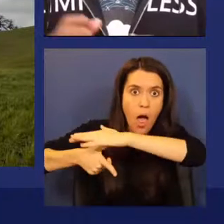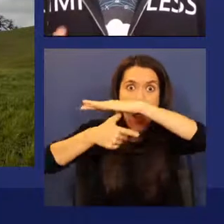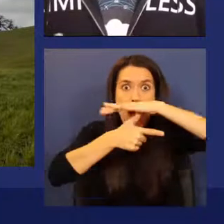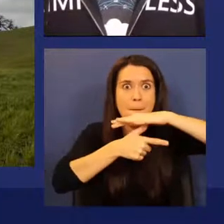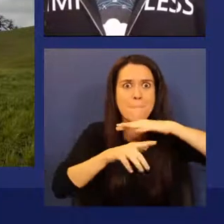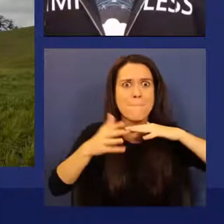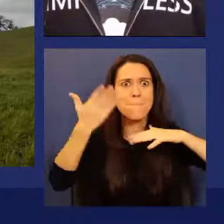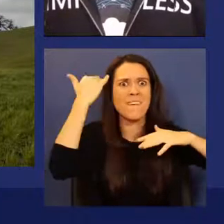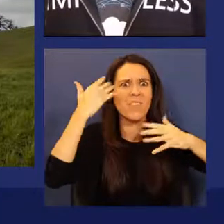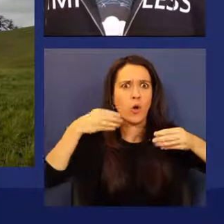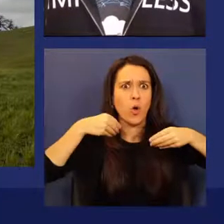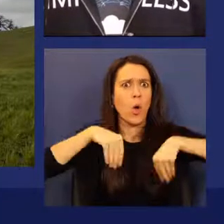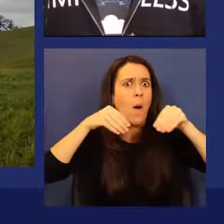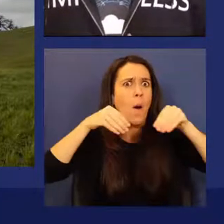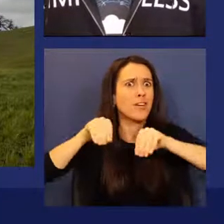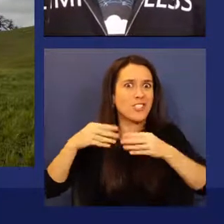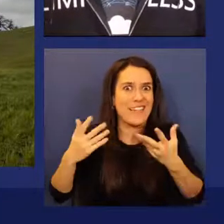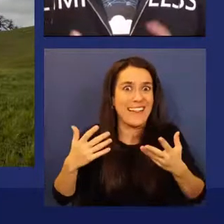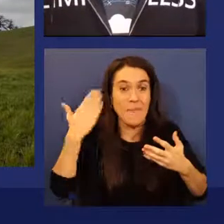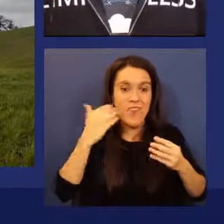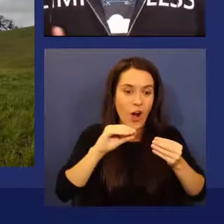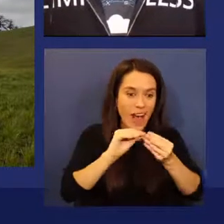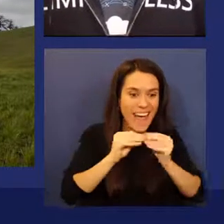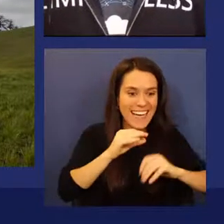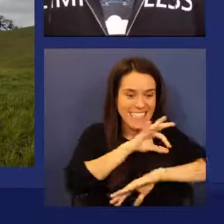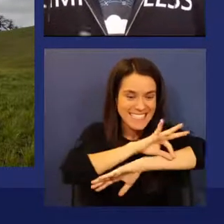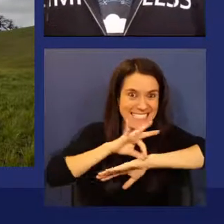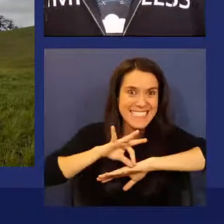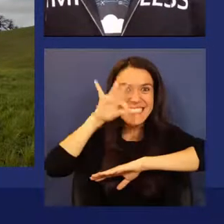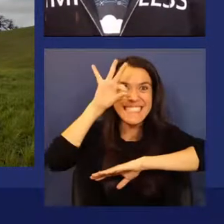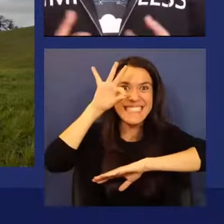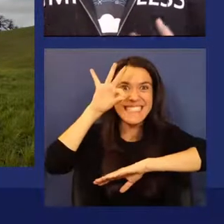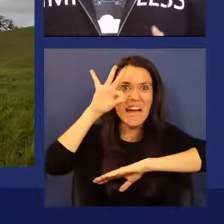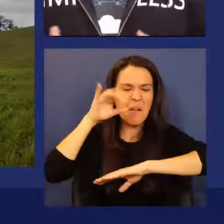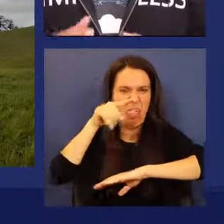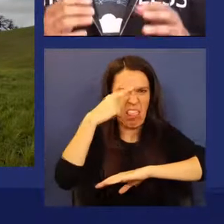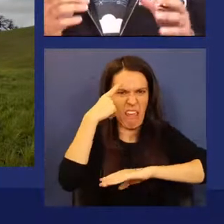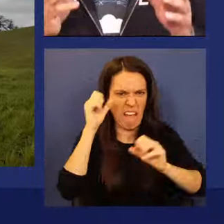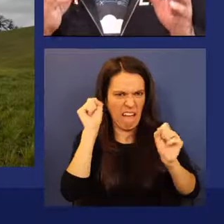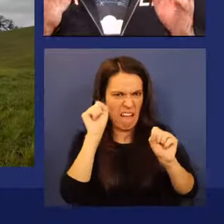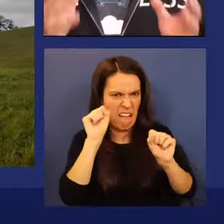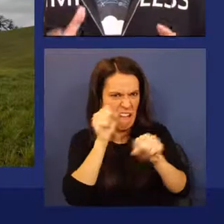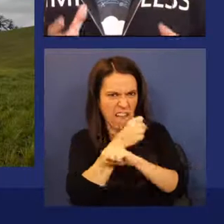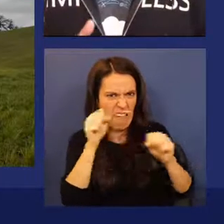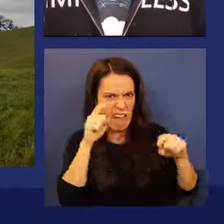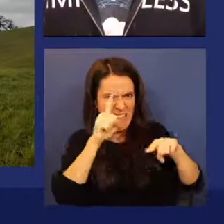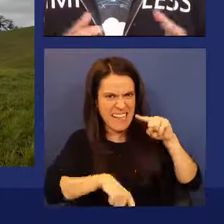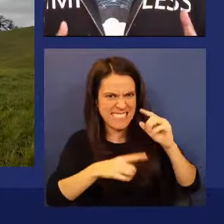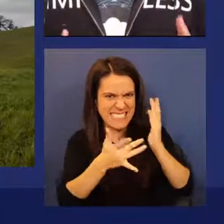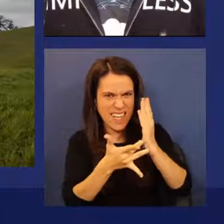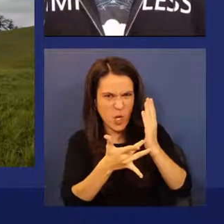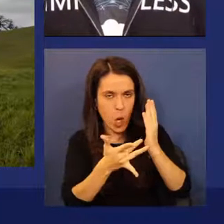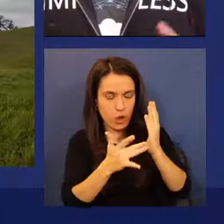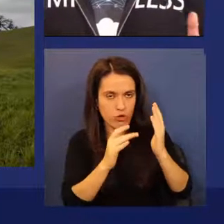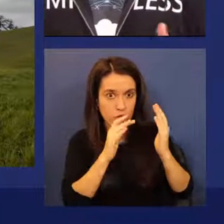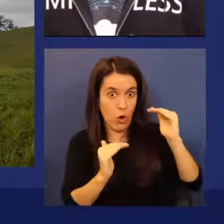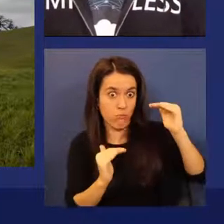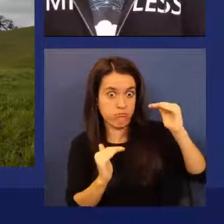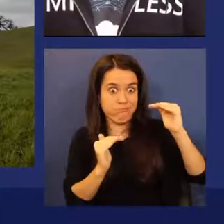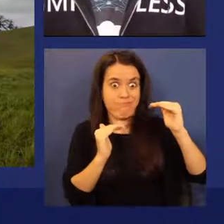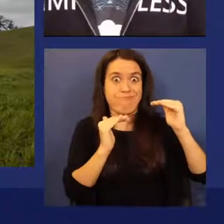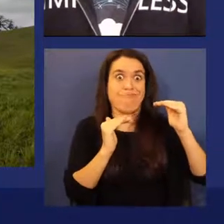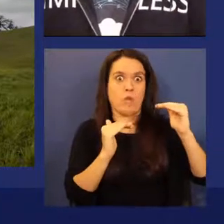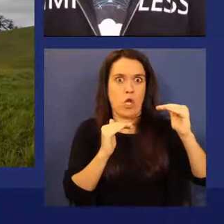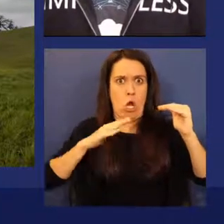commercially available when we built this out. And a lot of people looked at me and said, can't do that. There's no way the technology, you know, is not available for you to do that. We're still